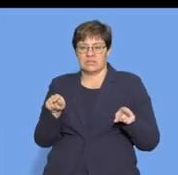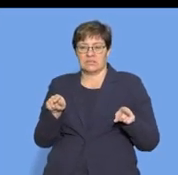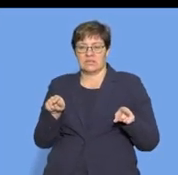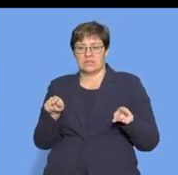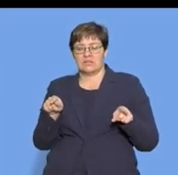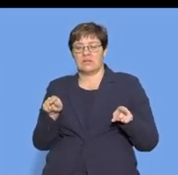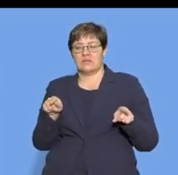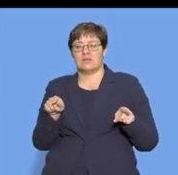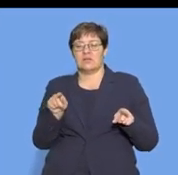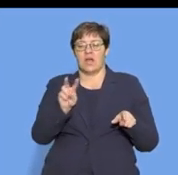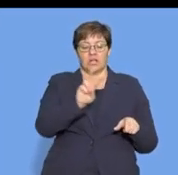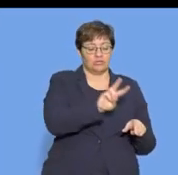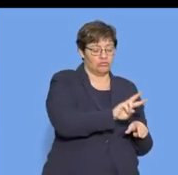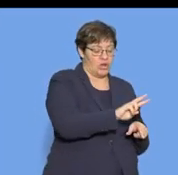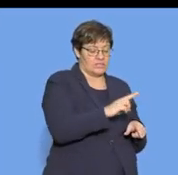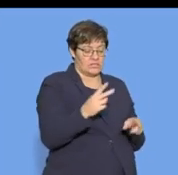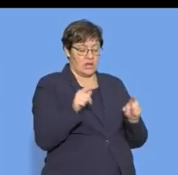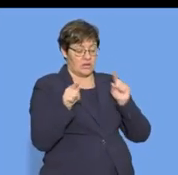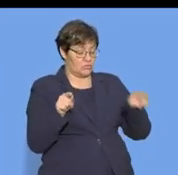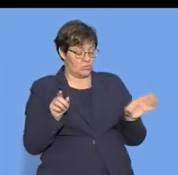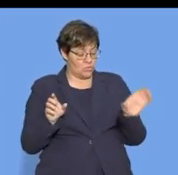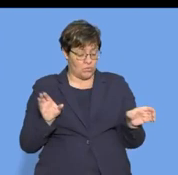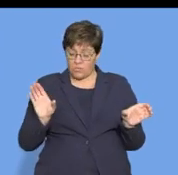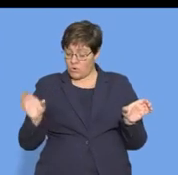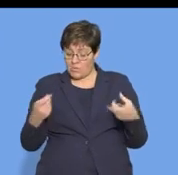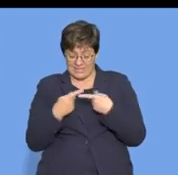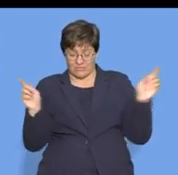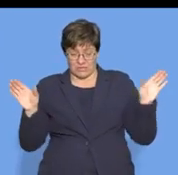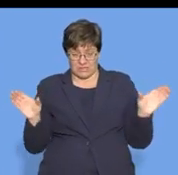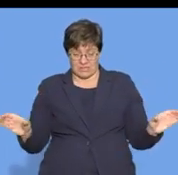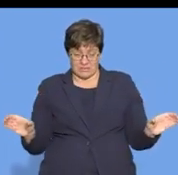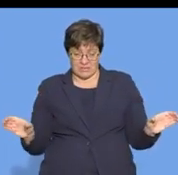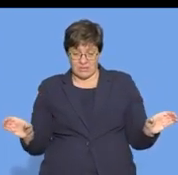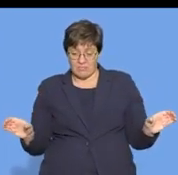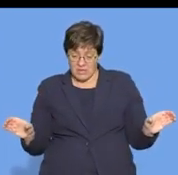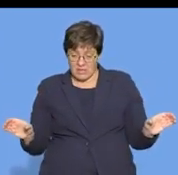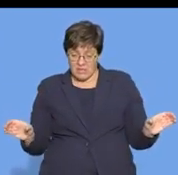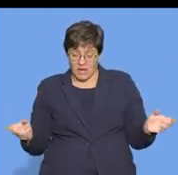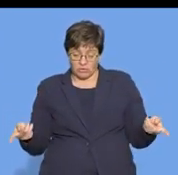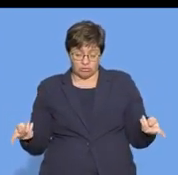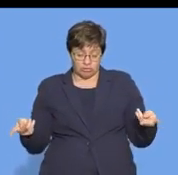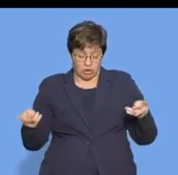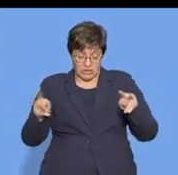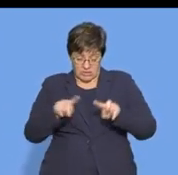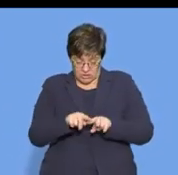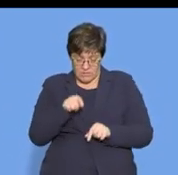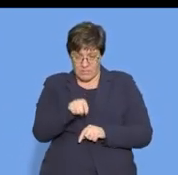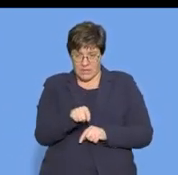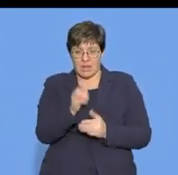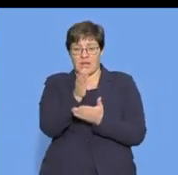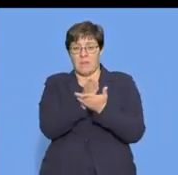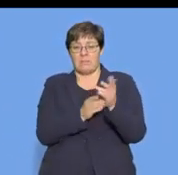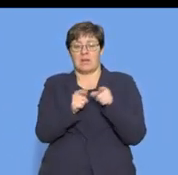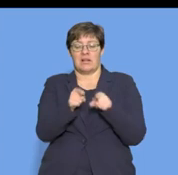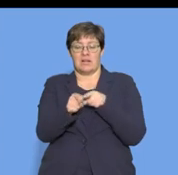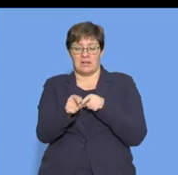so our transitional species, so those are two different species, and our transitional species would be what we